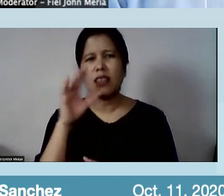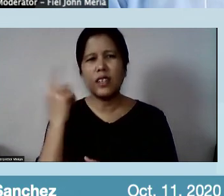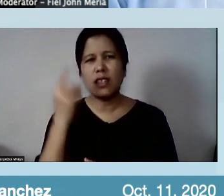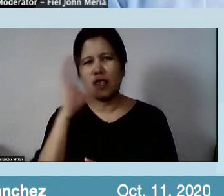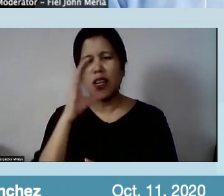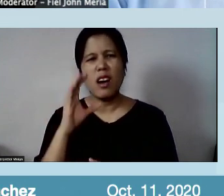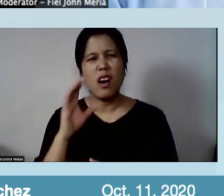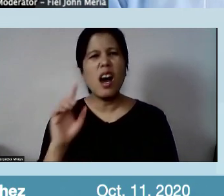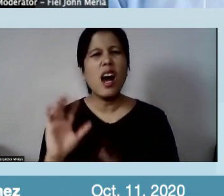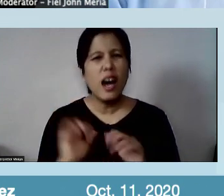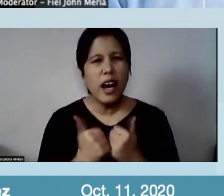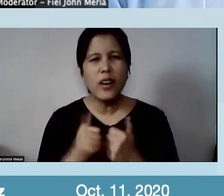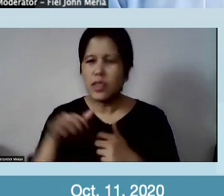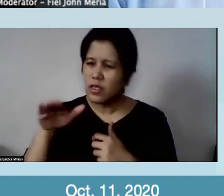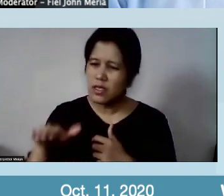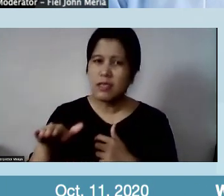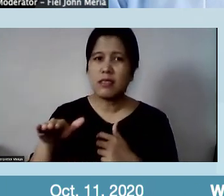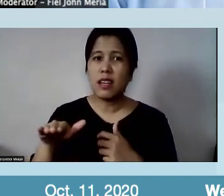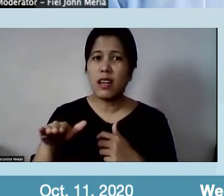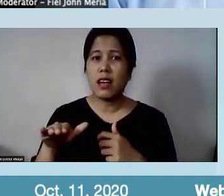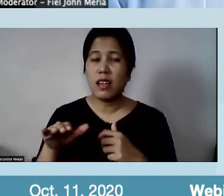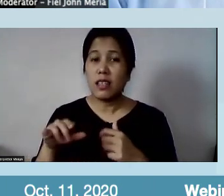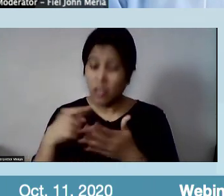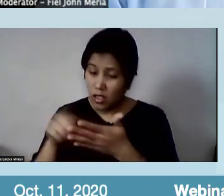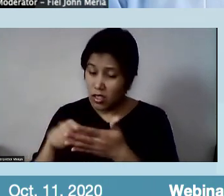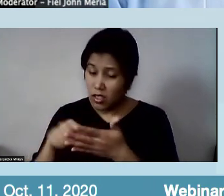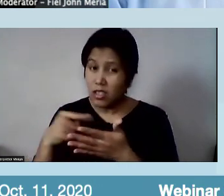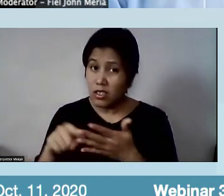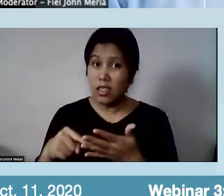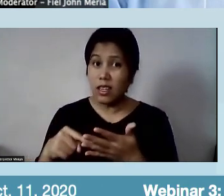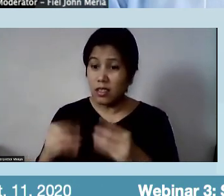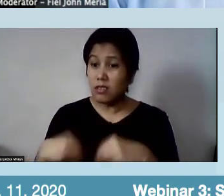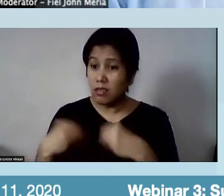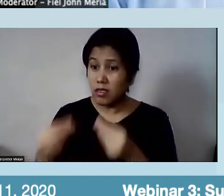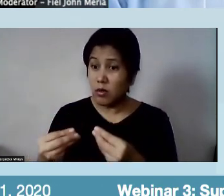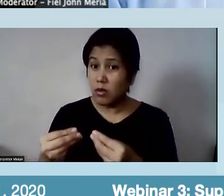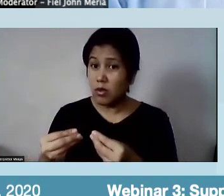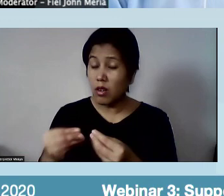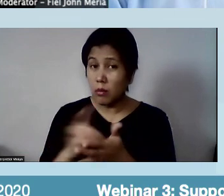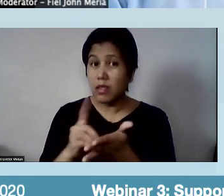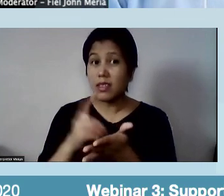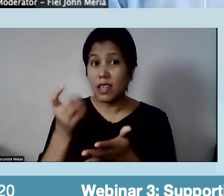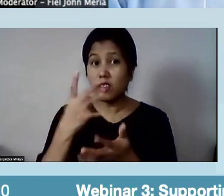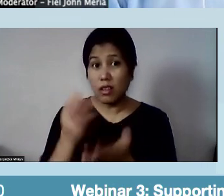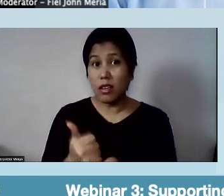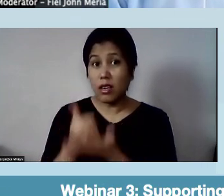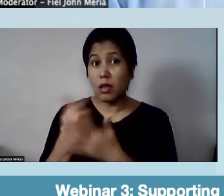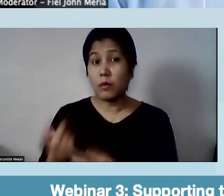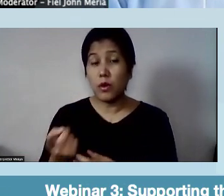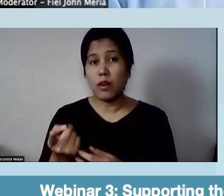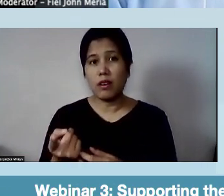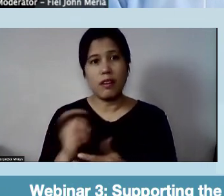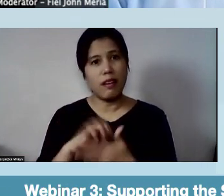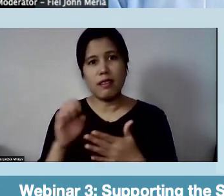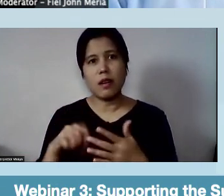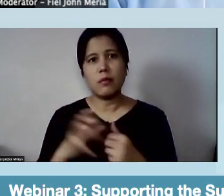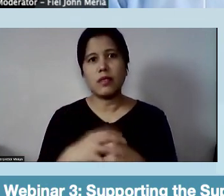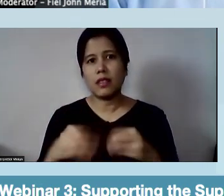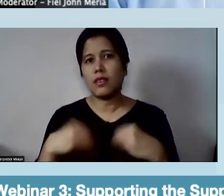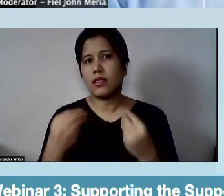bata? Paano ganyan? Then I try to check. Will giving you medication help you? So that I don't have to end up giving you the